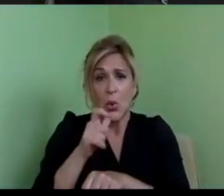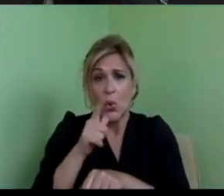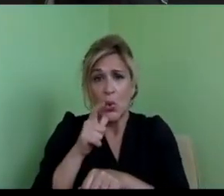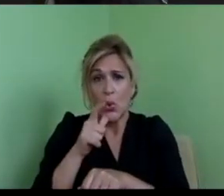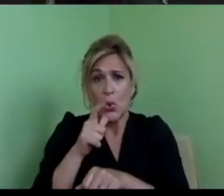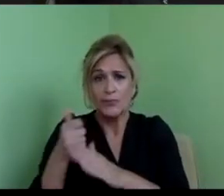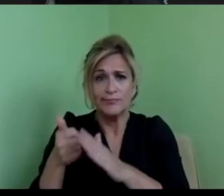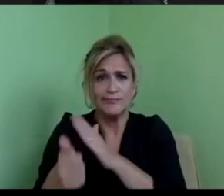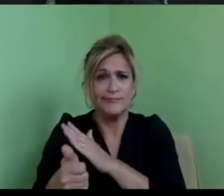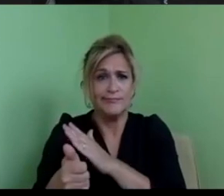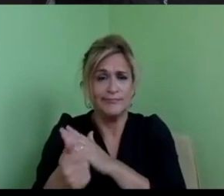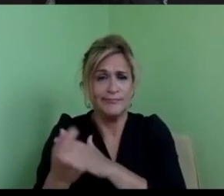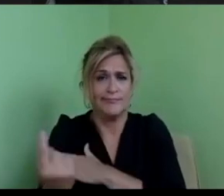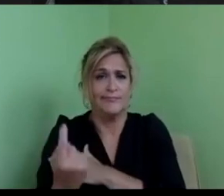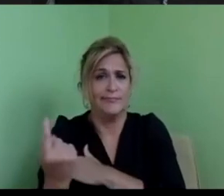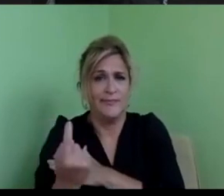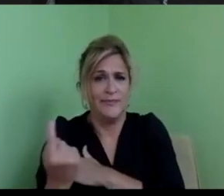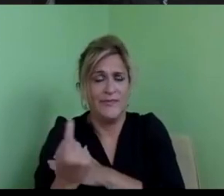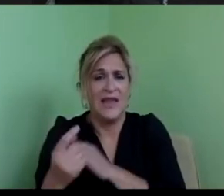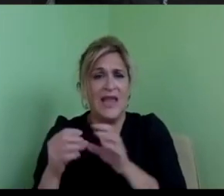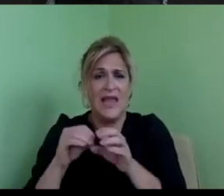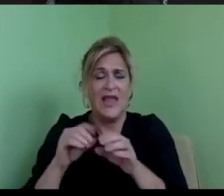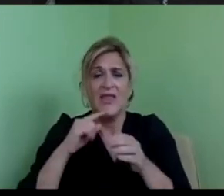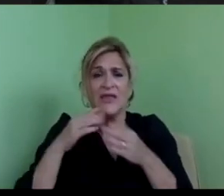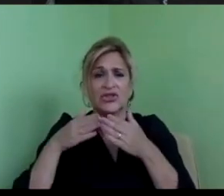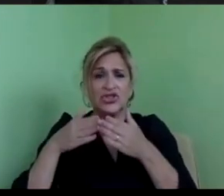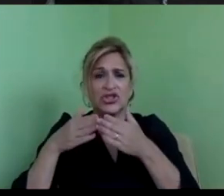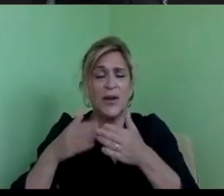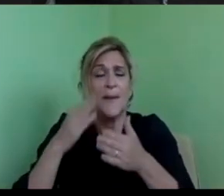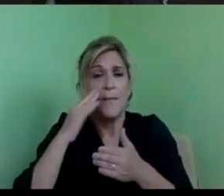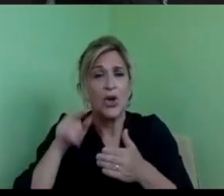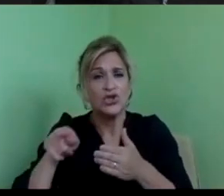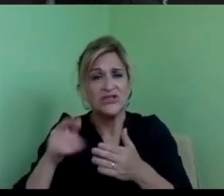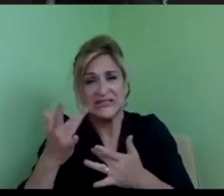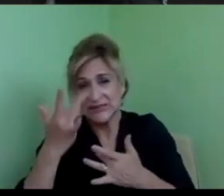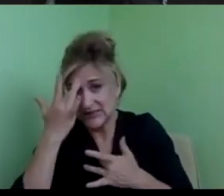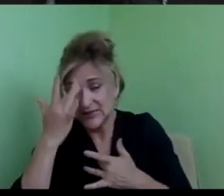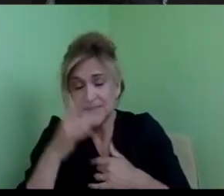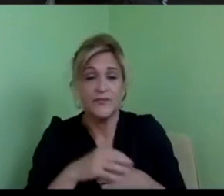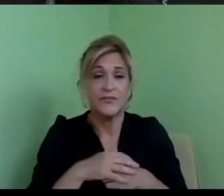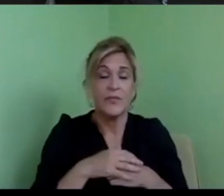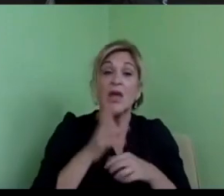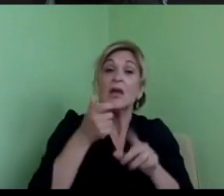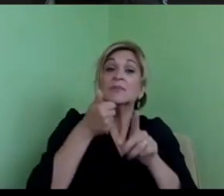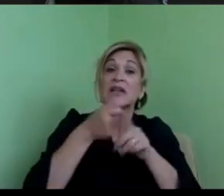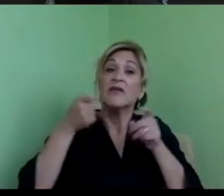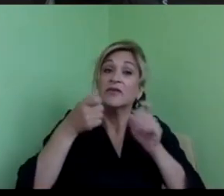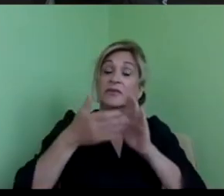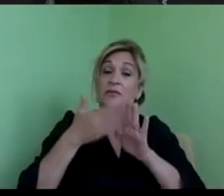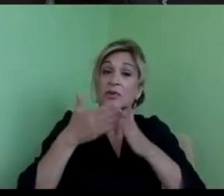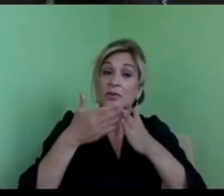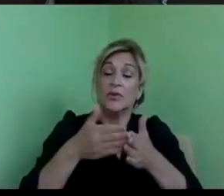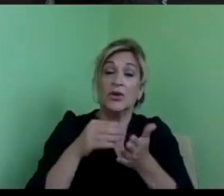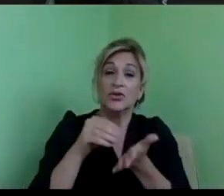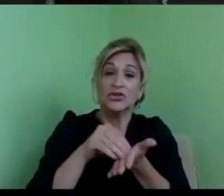on the on the ship because she's sick and so he jots down in his journal because she's cargo to